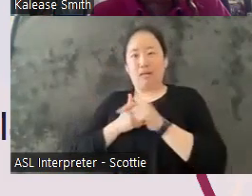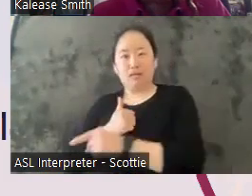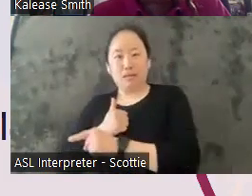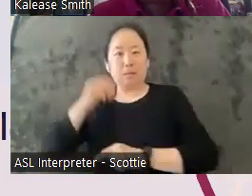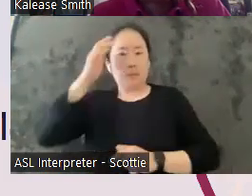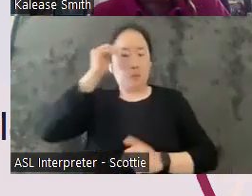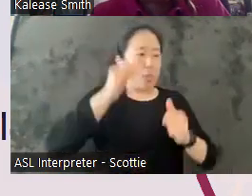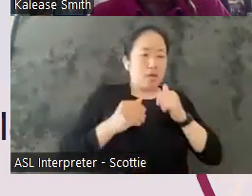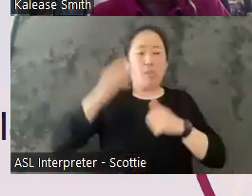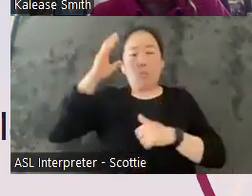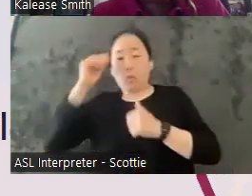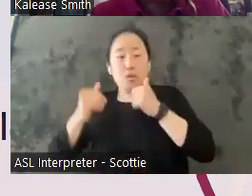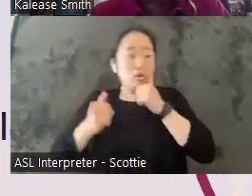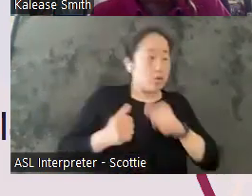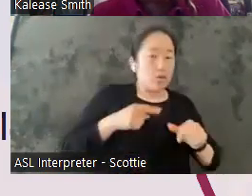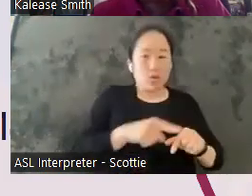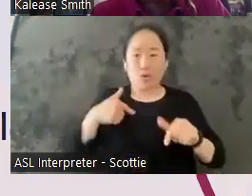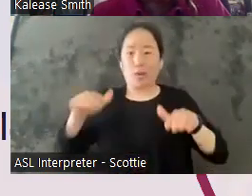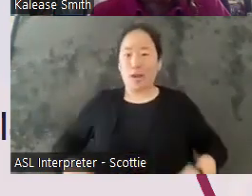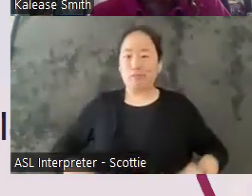is very closely related to gender as well.